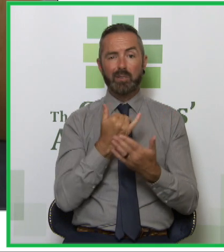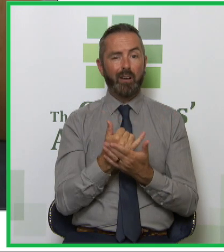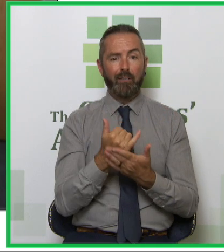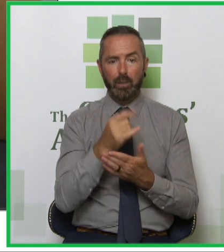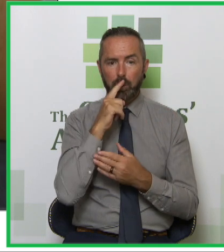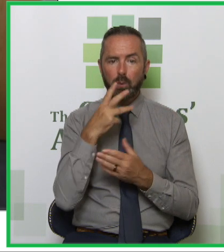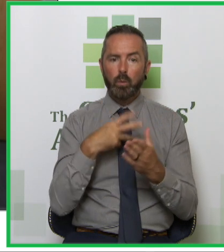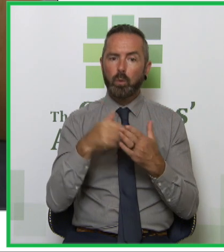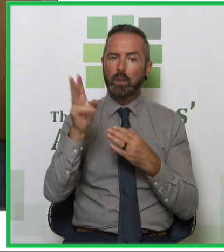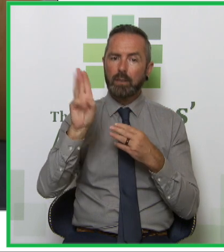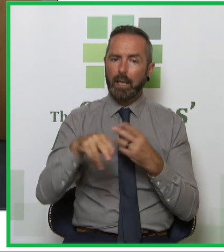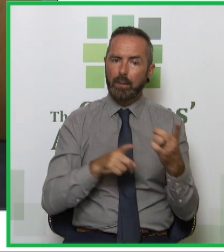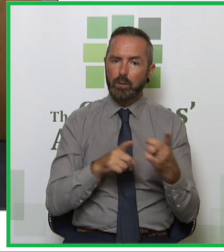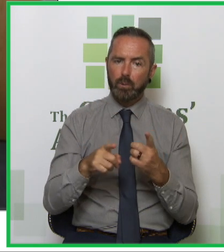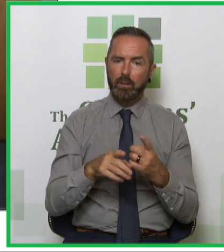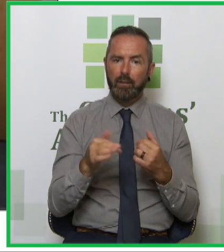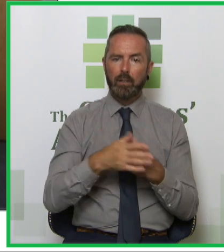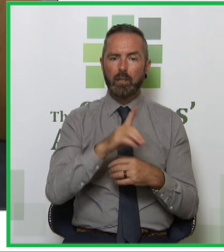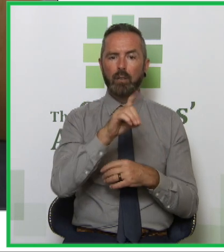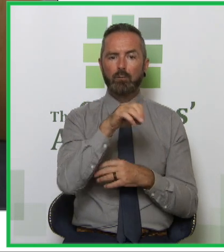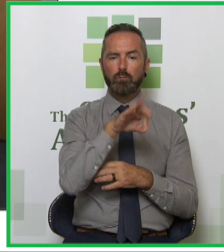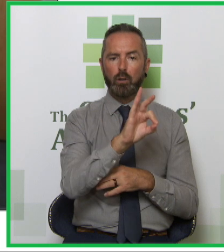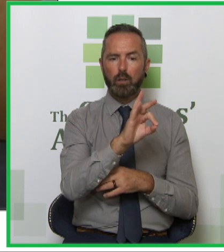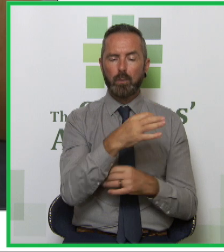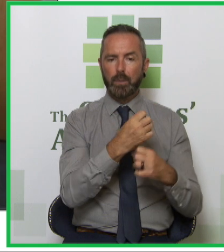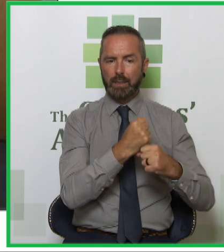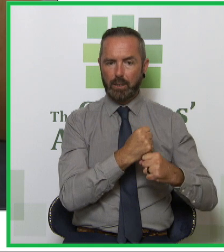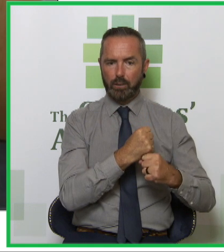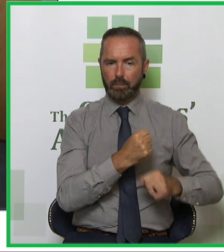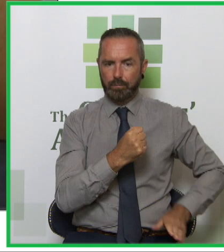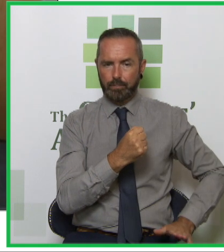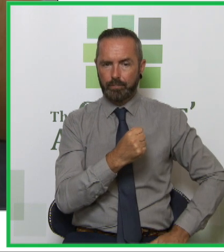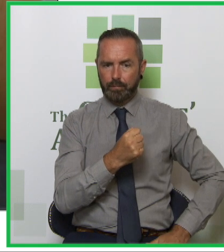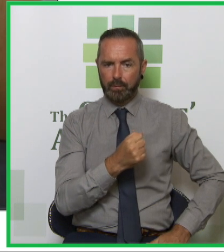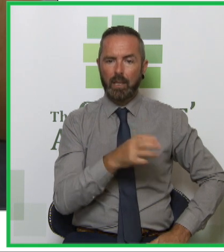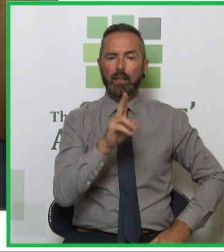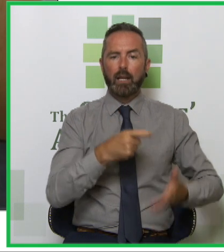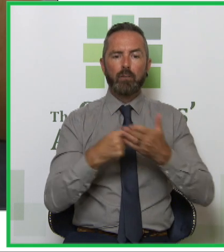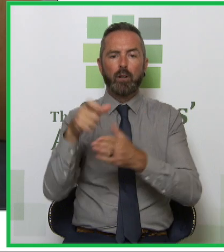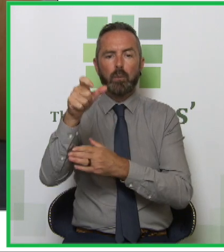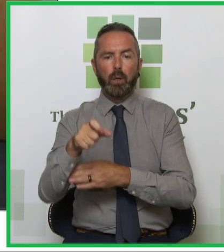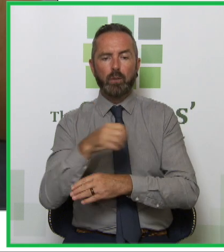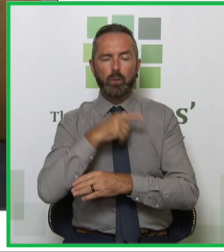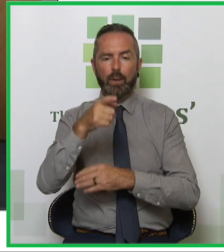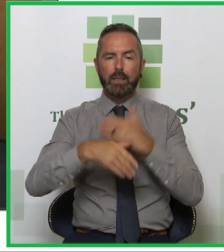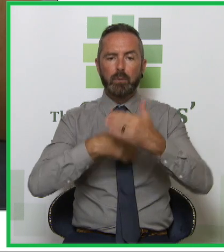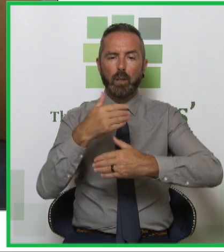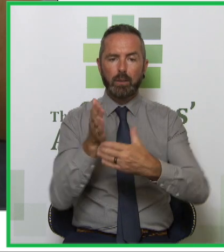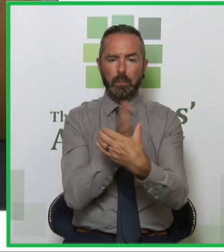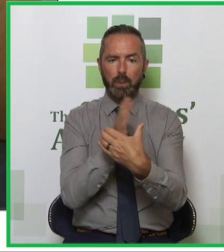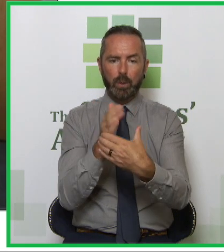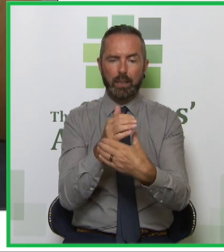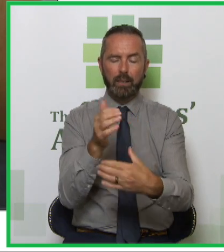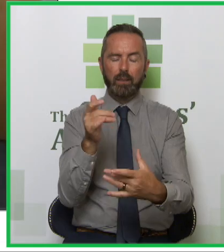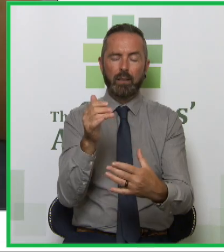do in, for example, drug possession, is that the court can refer someone who's been charged to this process in between conviction